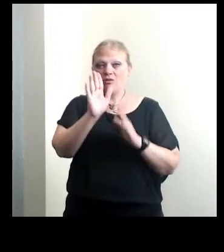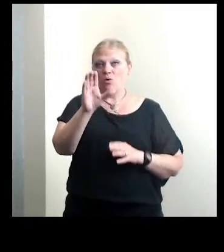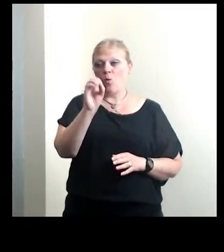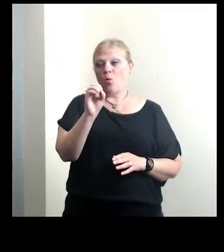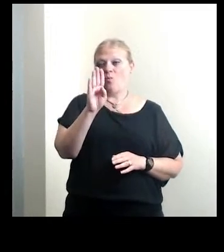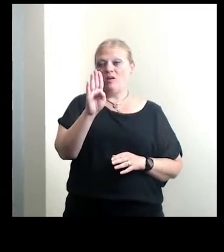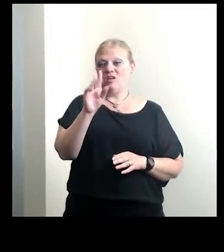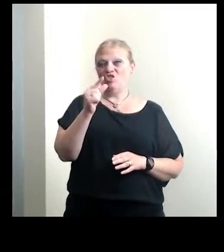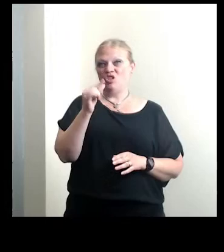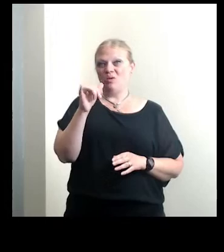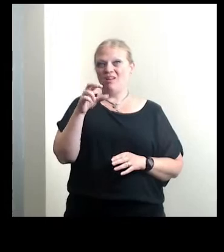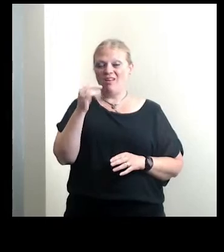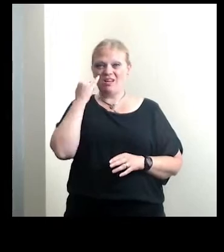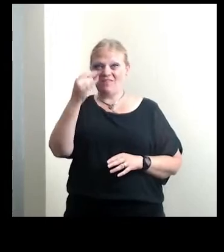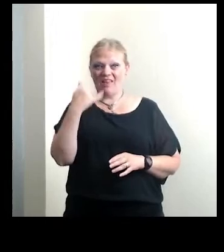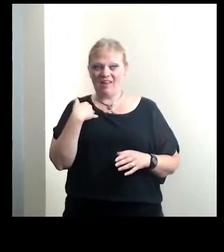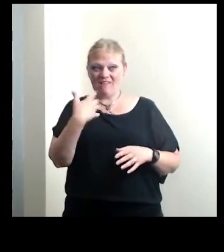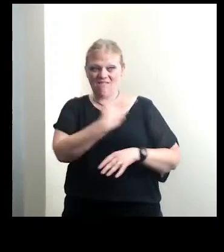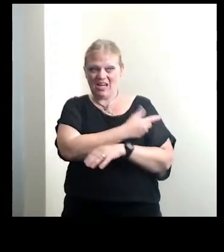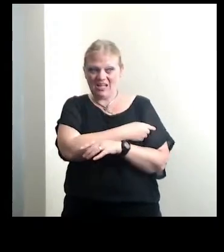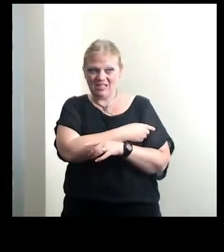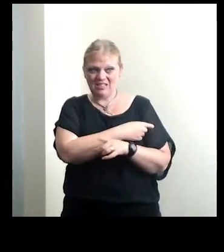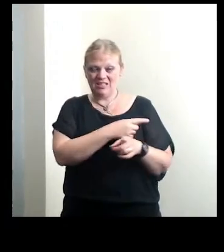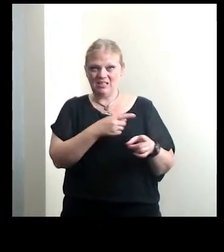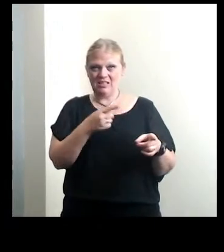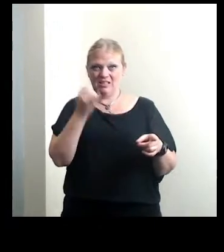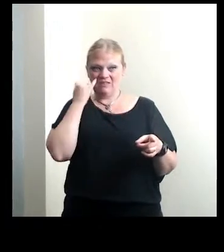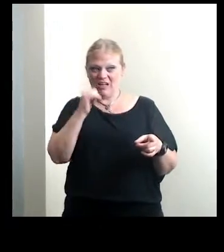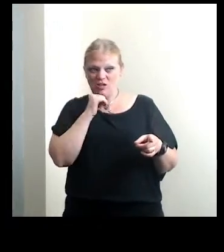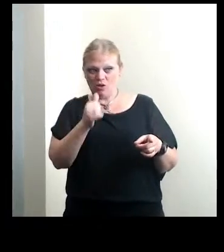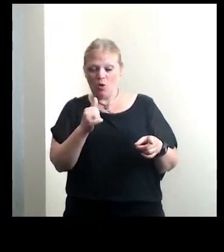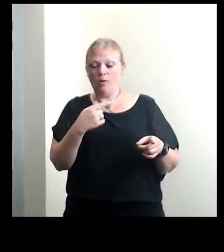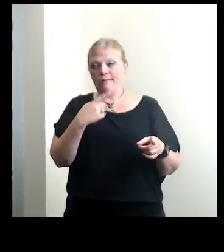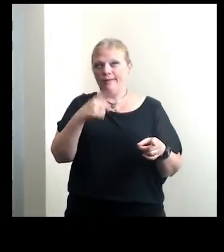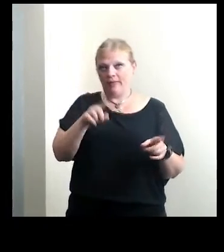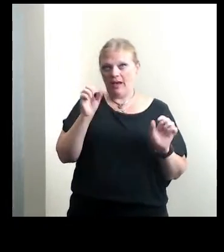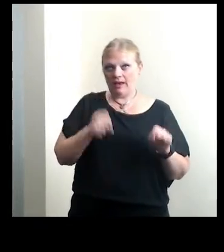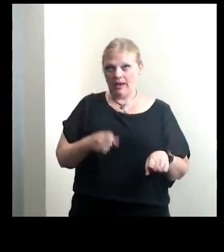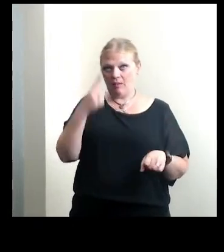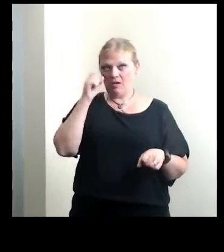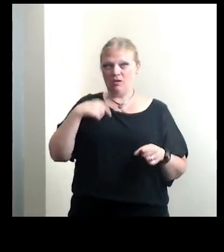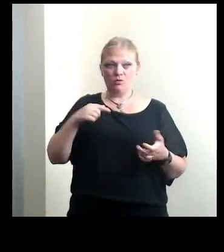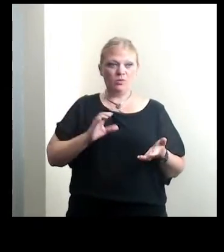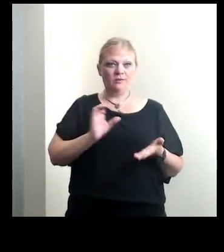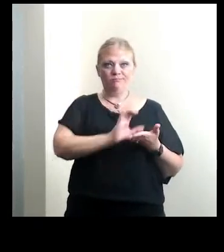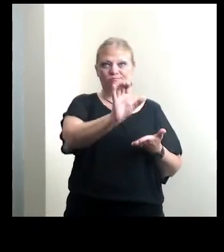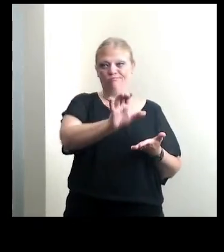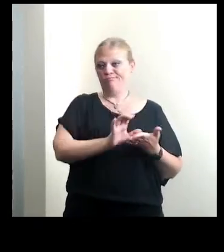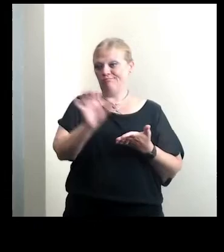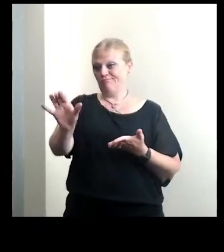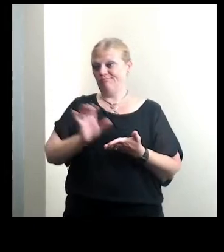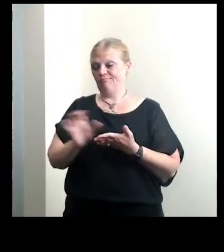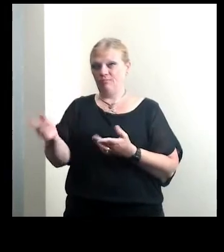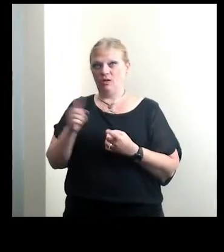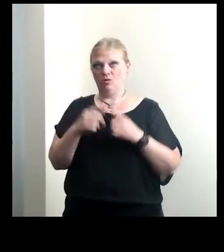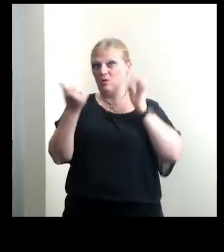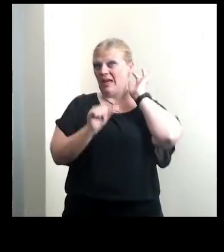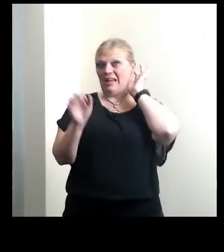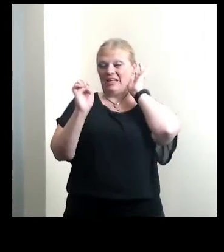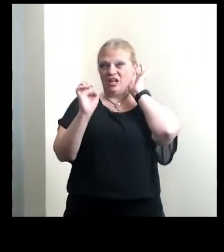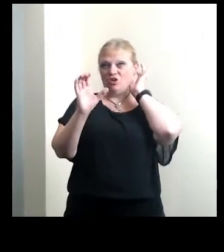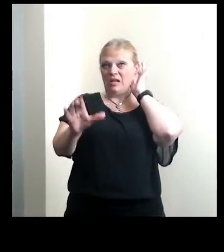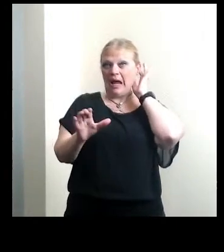have a vaccine. If they don't, which they can, because we are giving vaccine to any Erie County